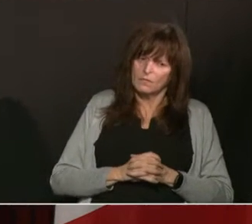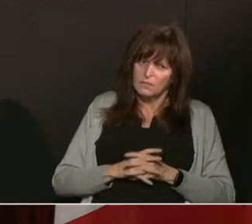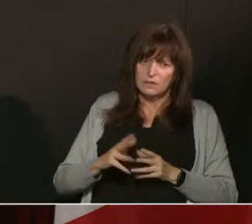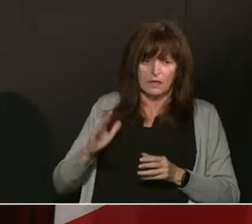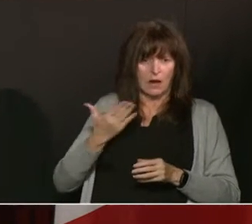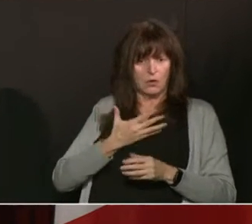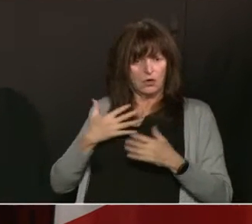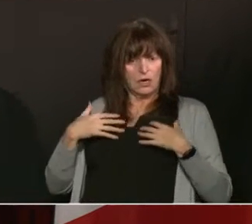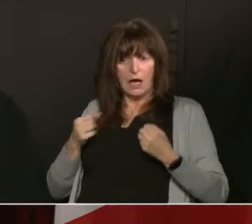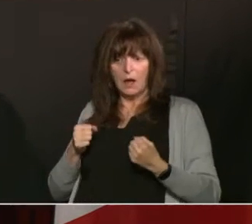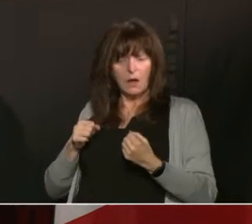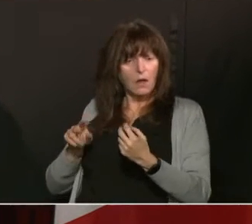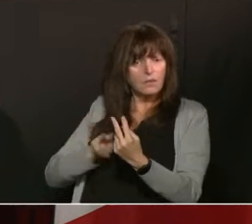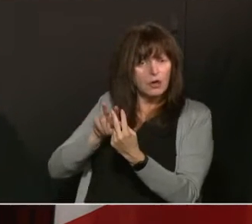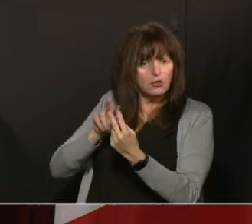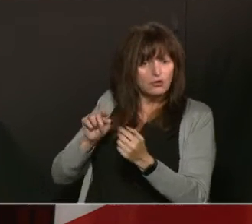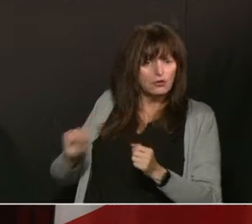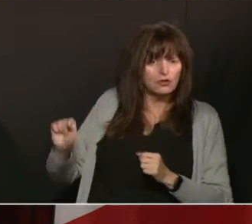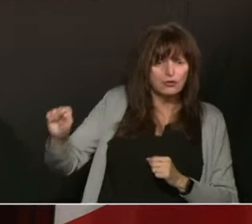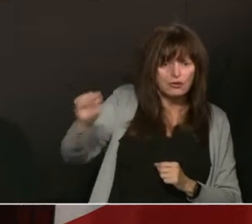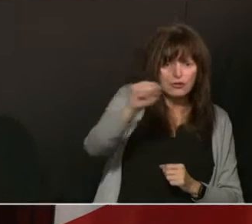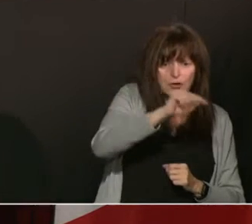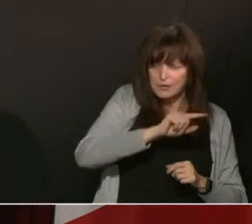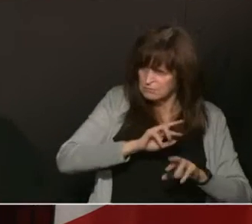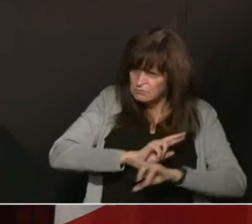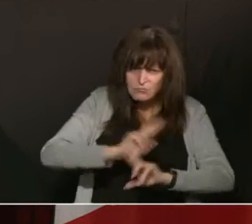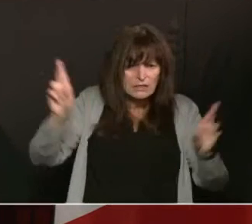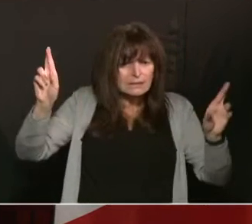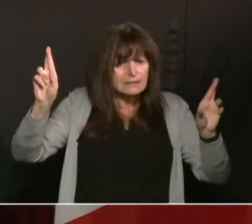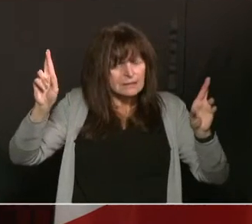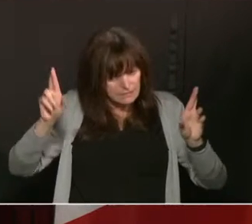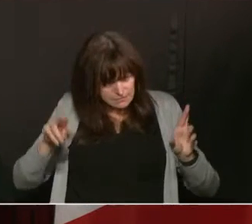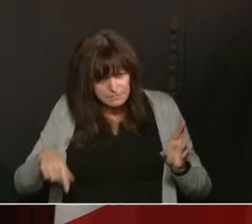very concerned that we want the right dose to the right person at the right